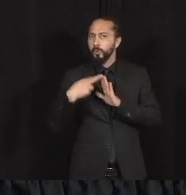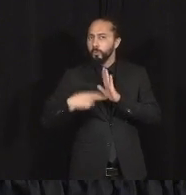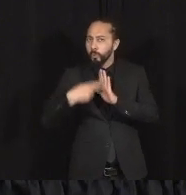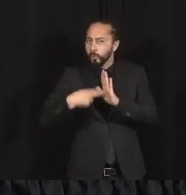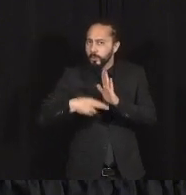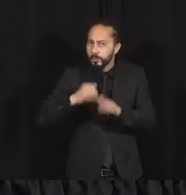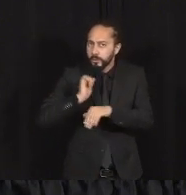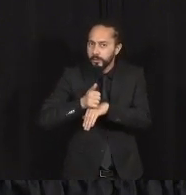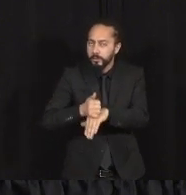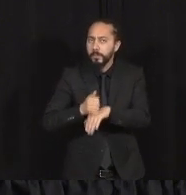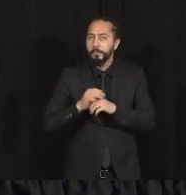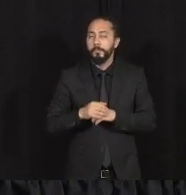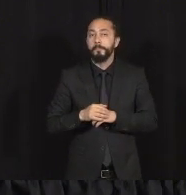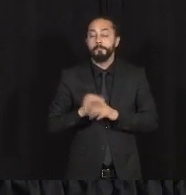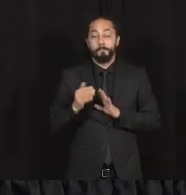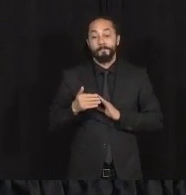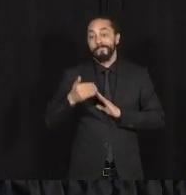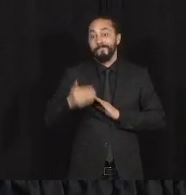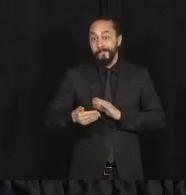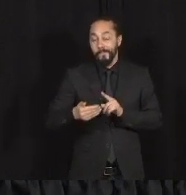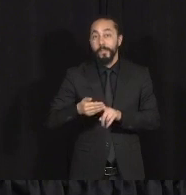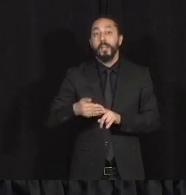to long-term care,